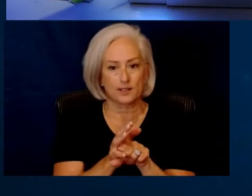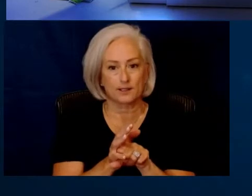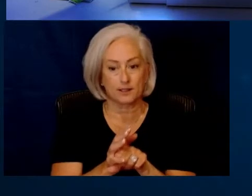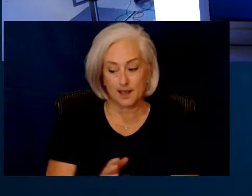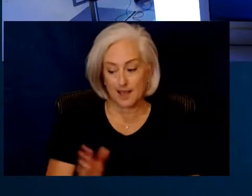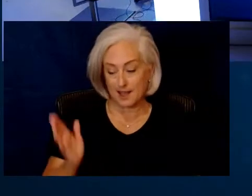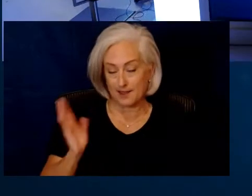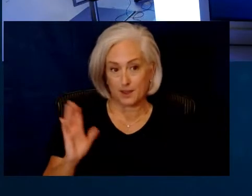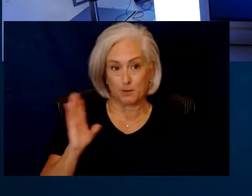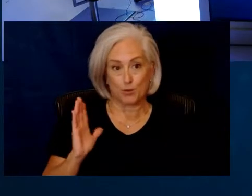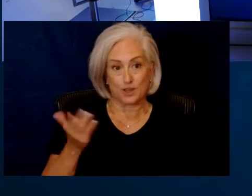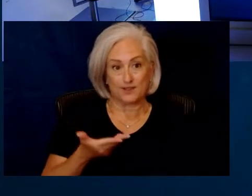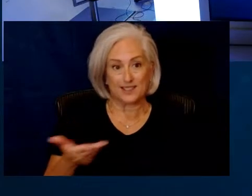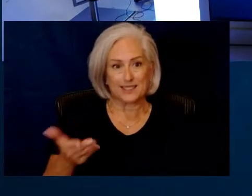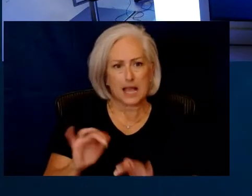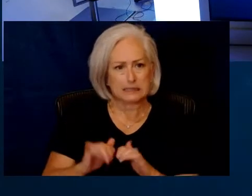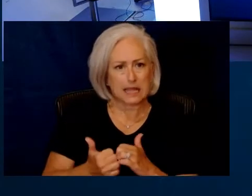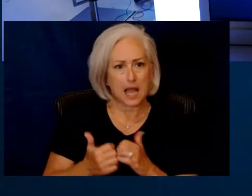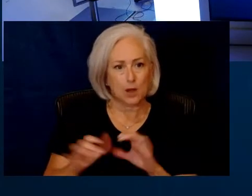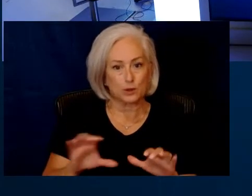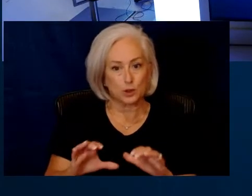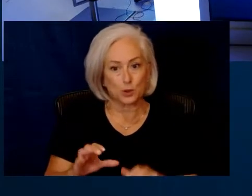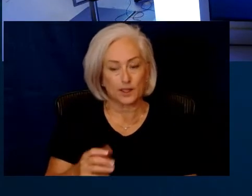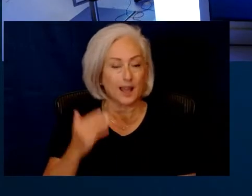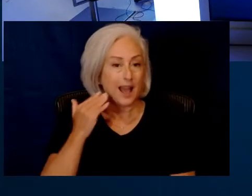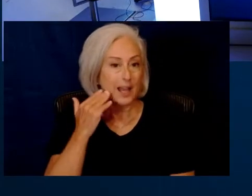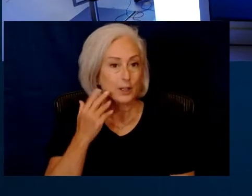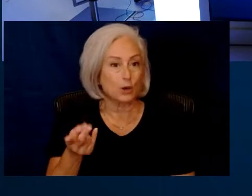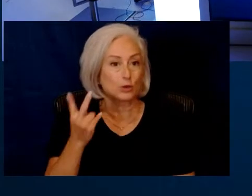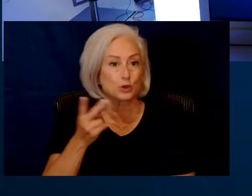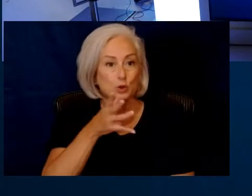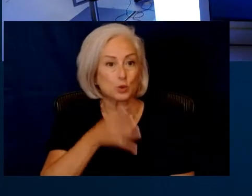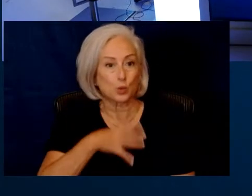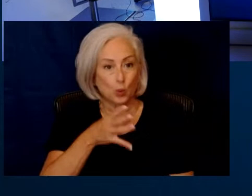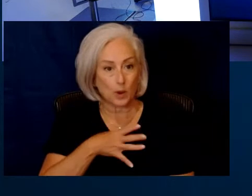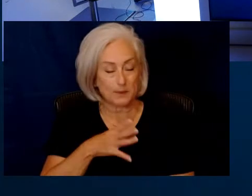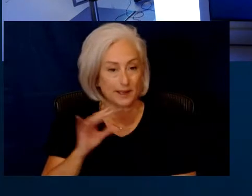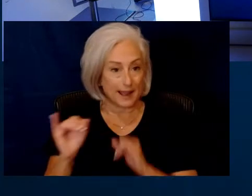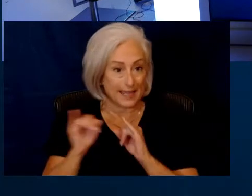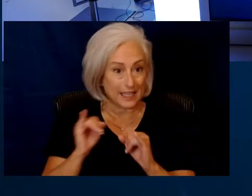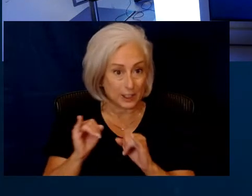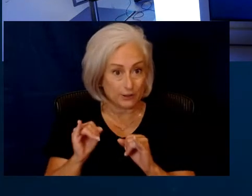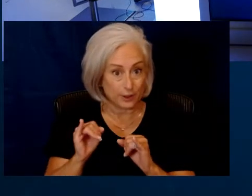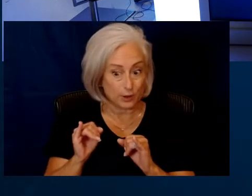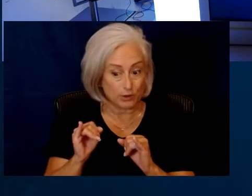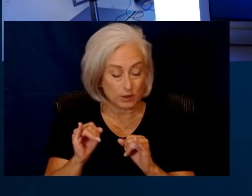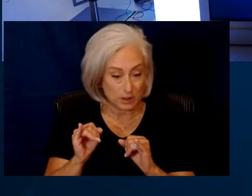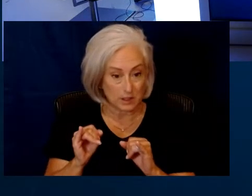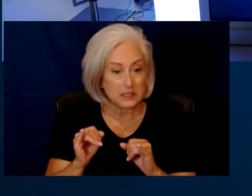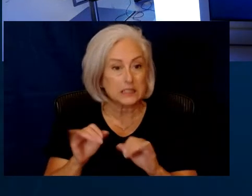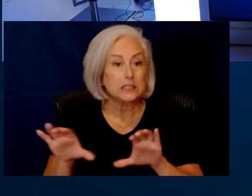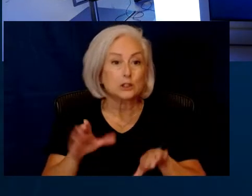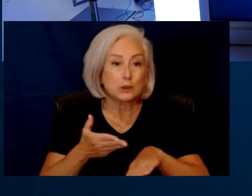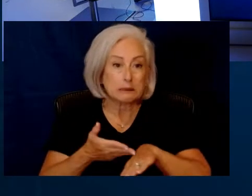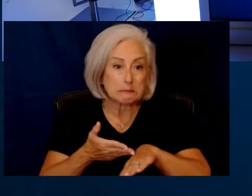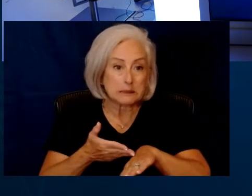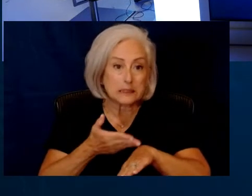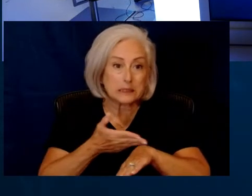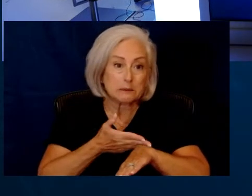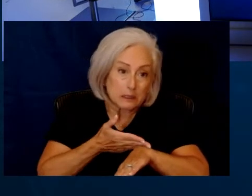mean, I know the two women that I've interviewed and done stories on are doing a little bit better, but they still have long haul syndrome